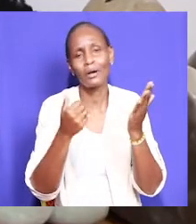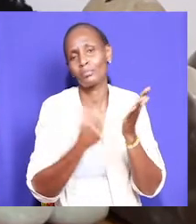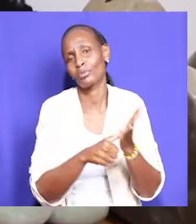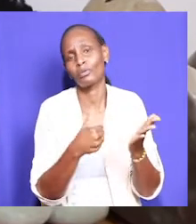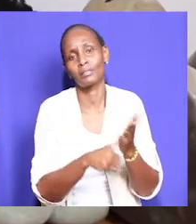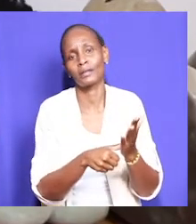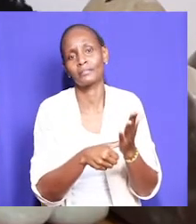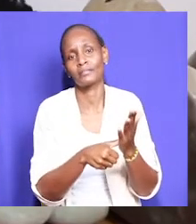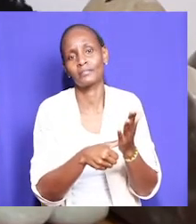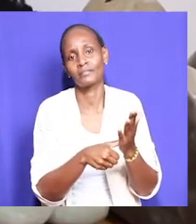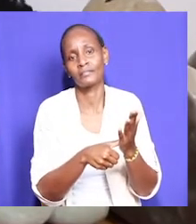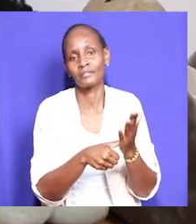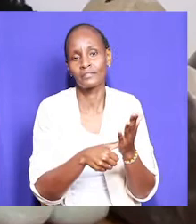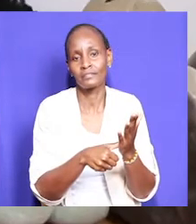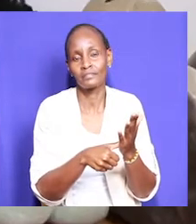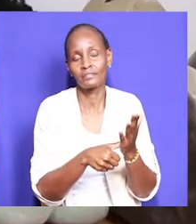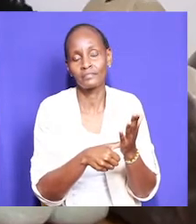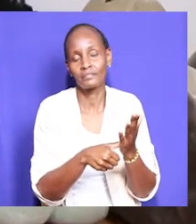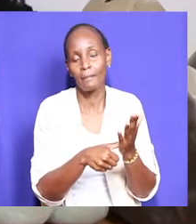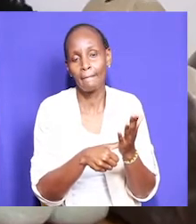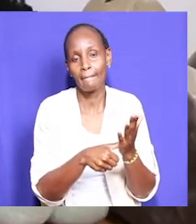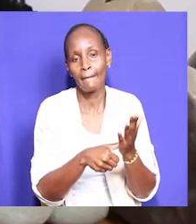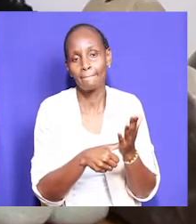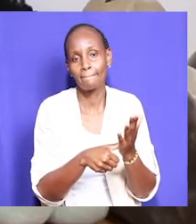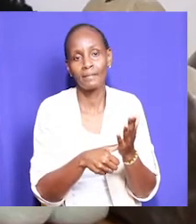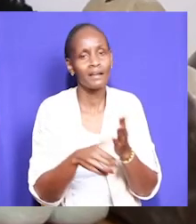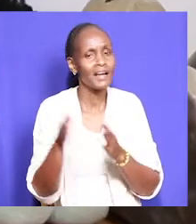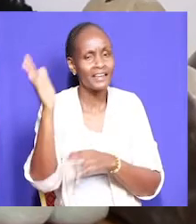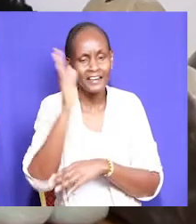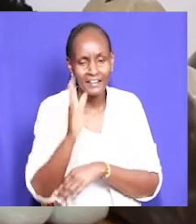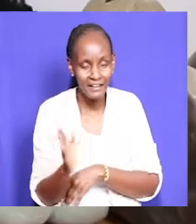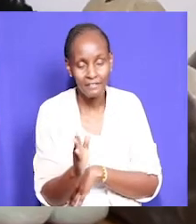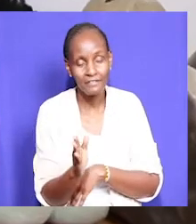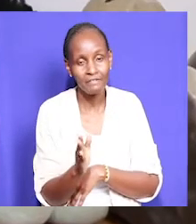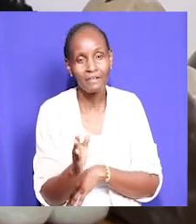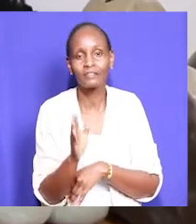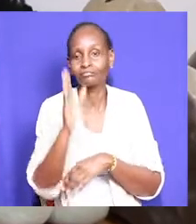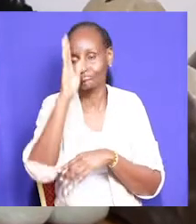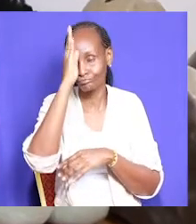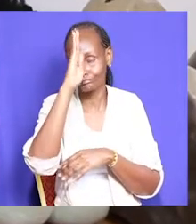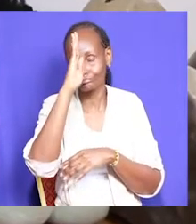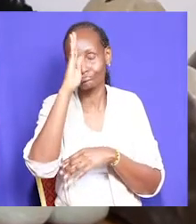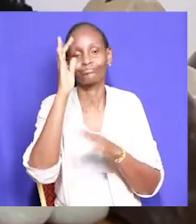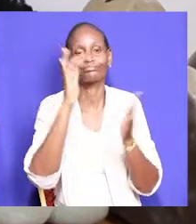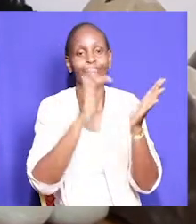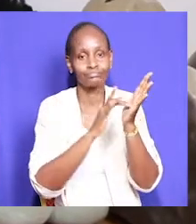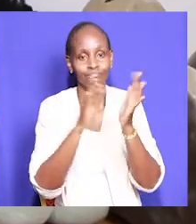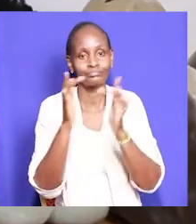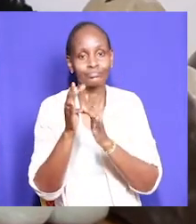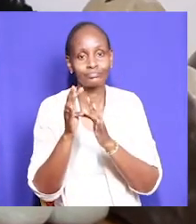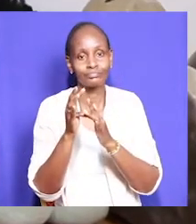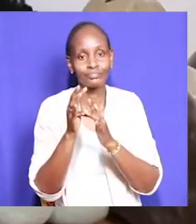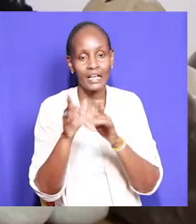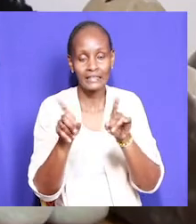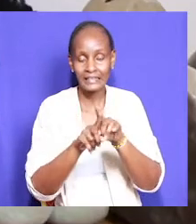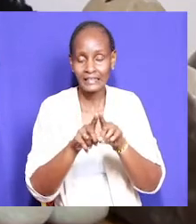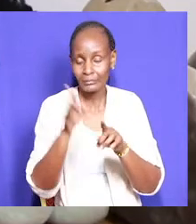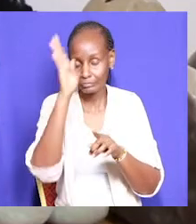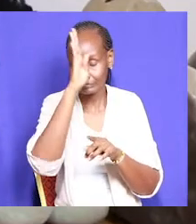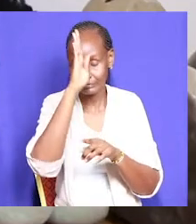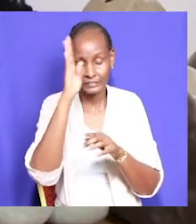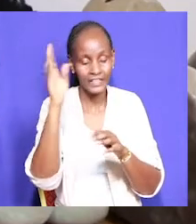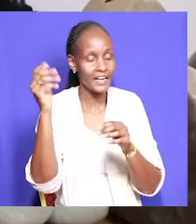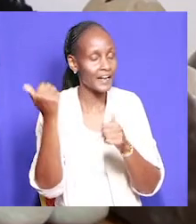no matter the circumstance, okay? Never doubt Jesus. Never doubt the word of God, all